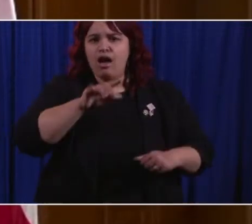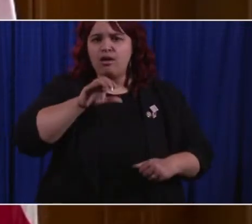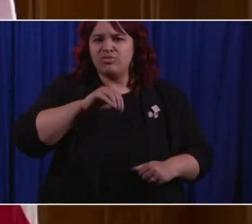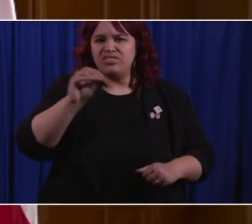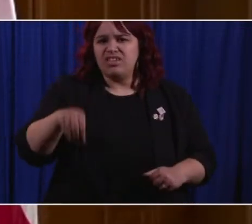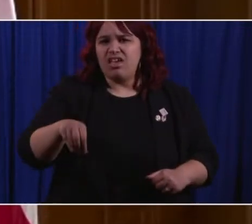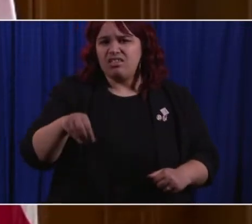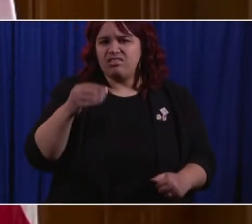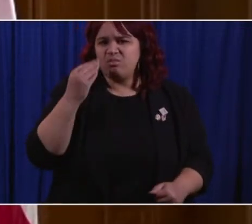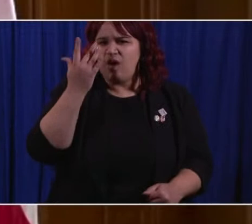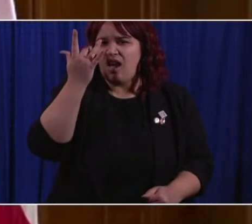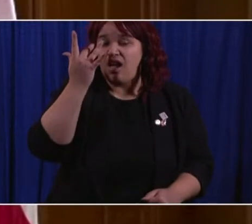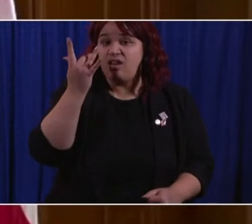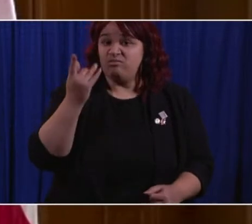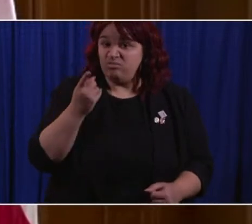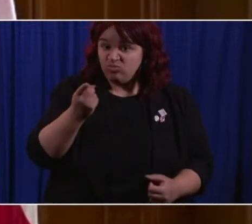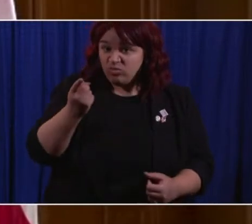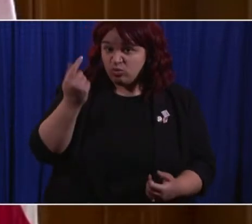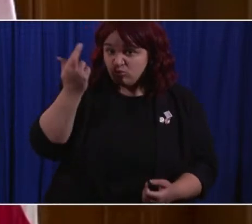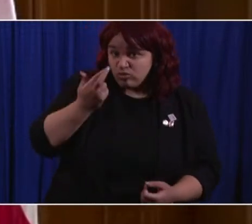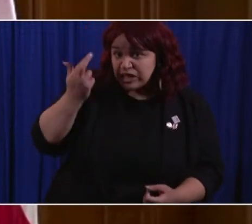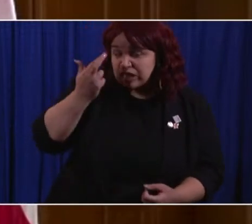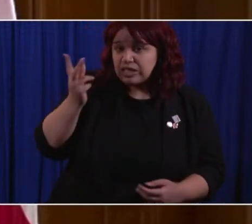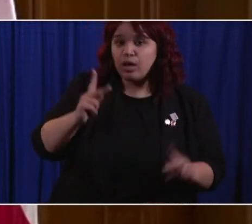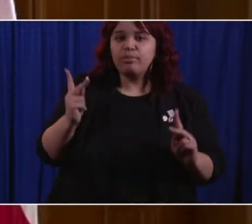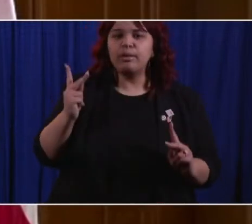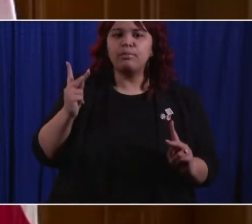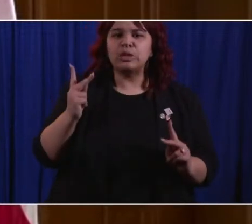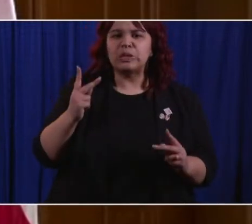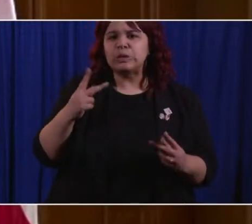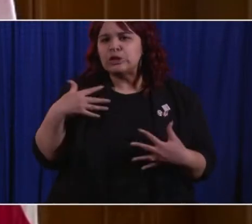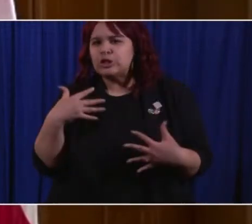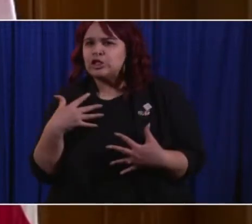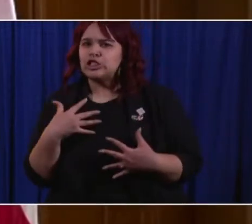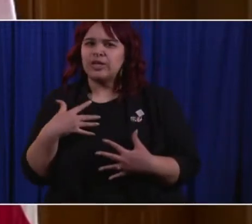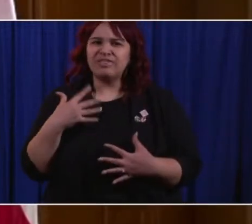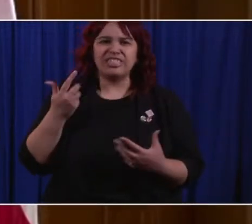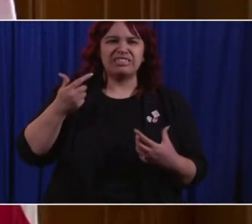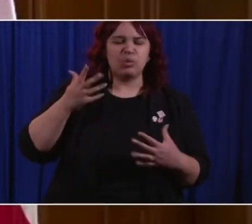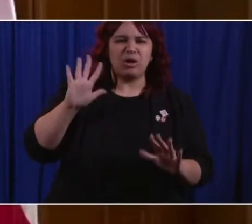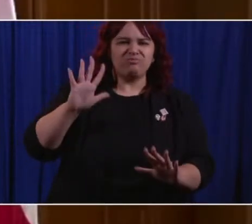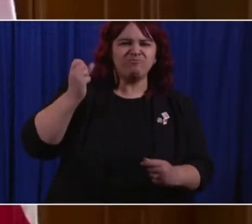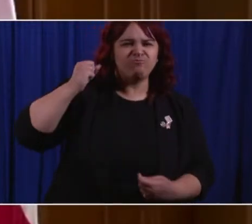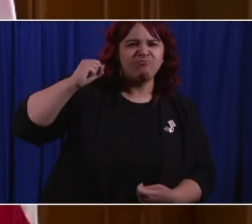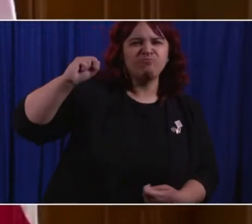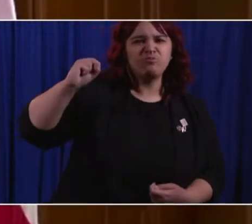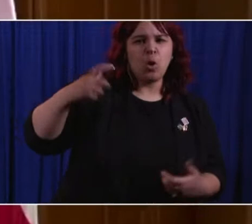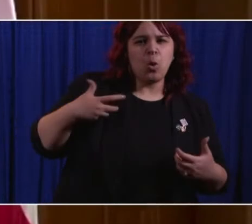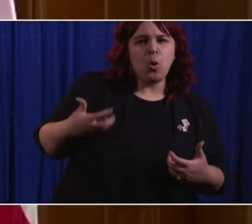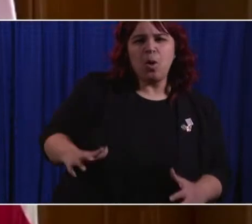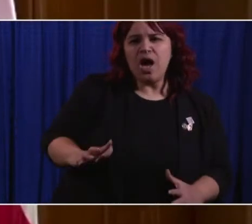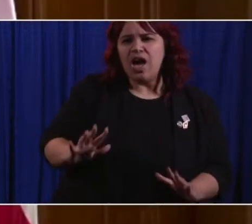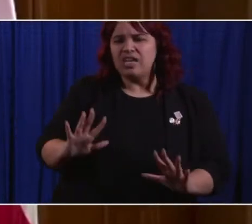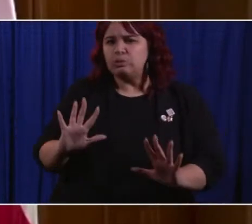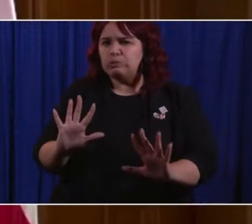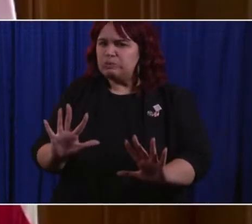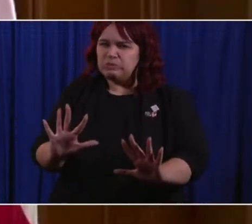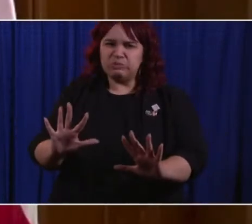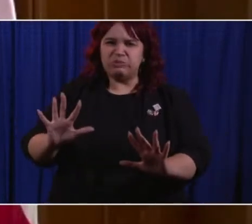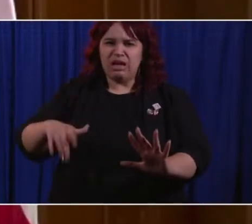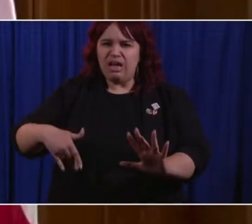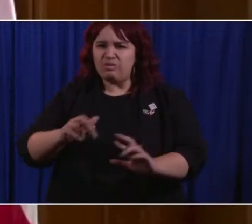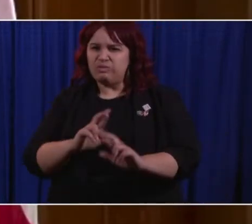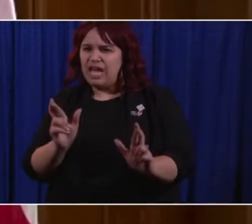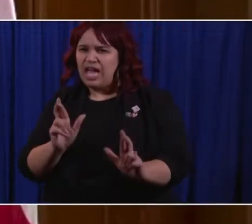vaccine is safe, but is there any plan to identify who is hesitant, why they're